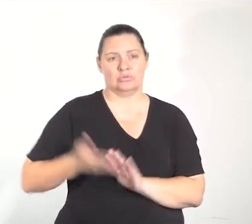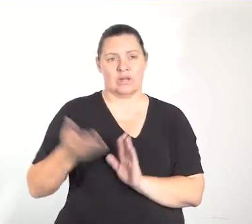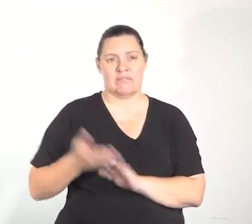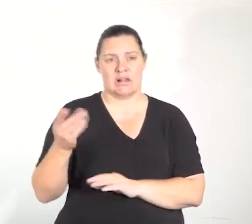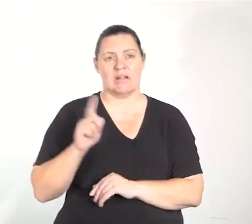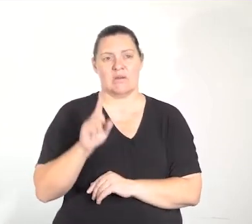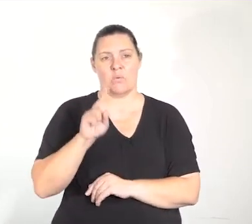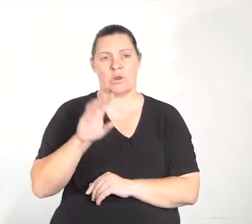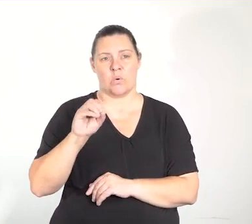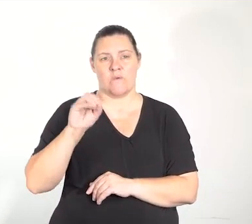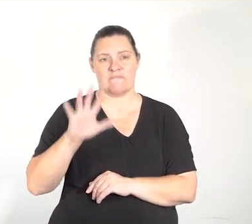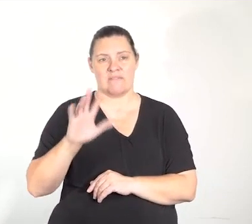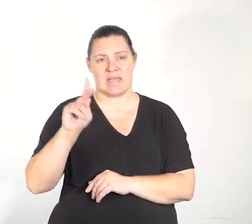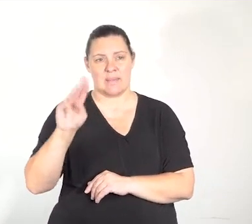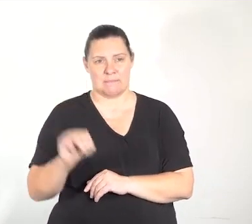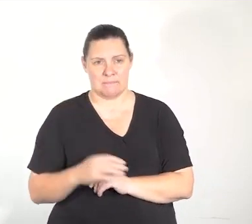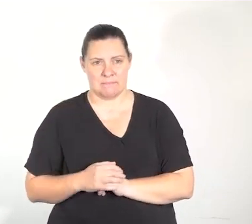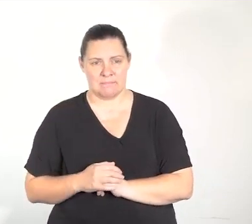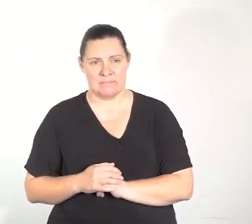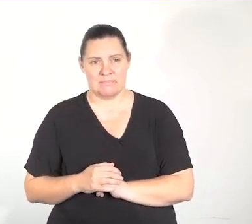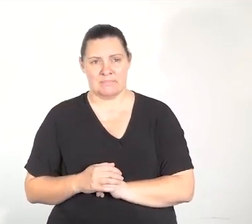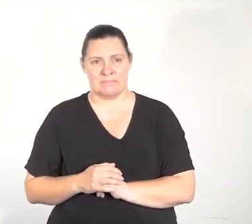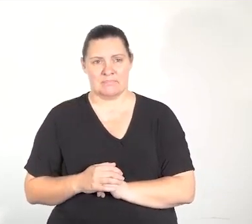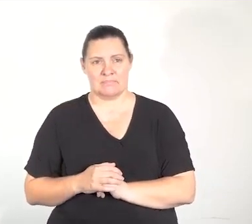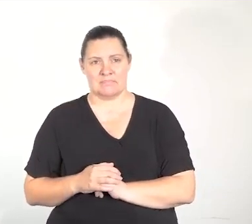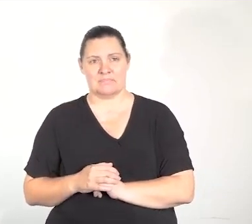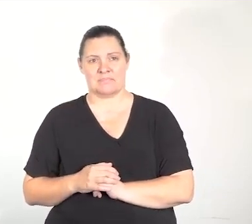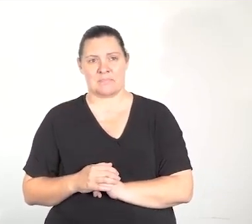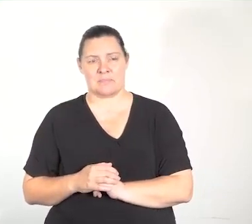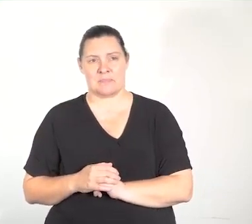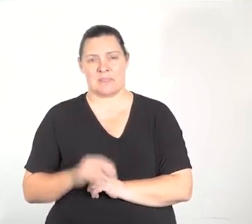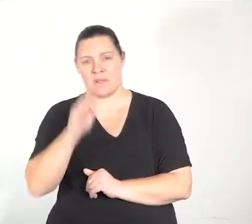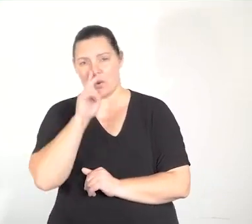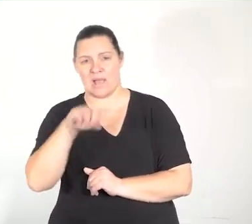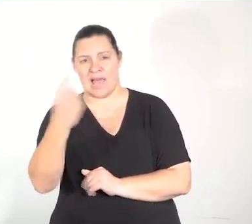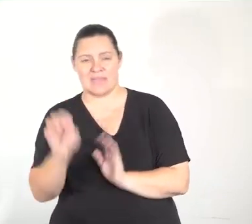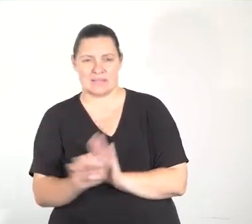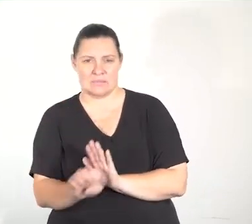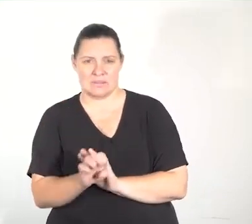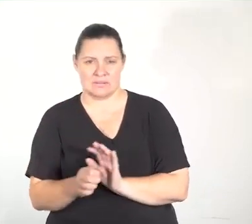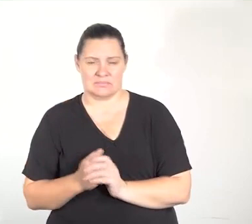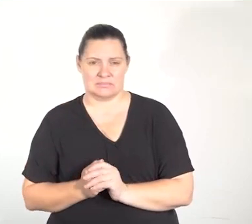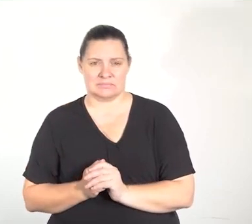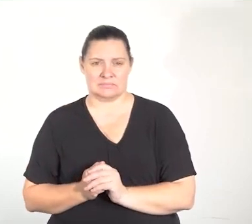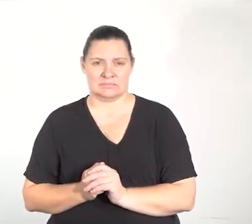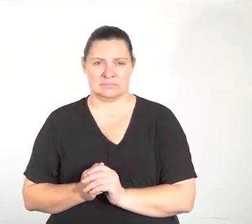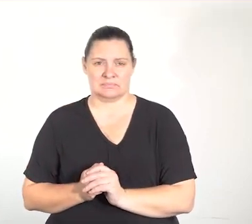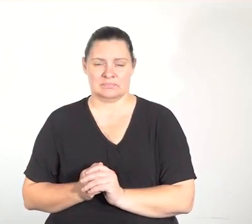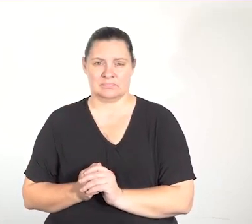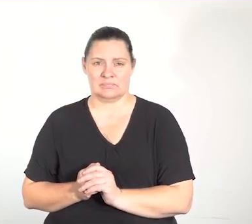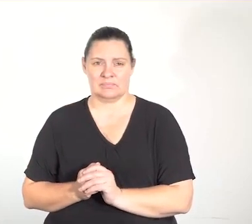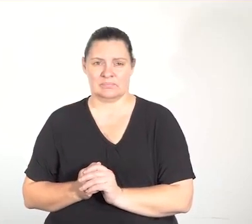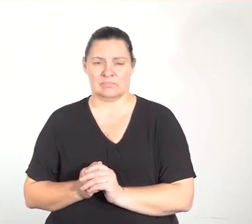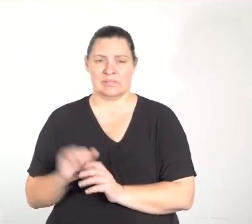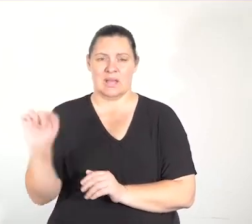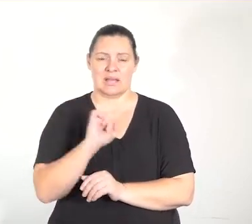for 105 kilometers. So 105 kilometers per hour. Let's look at another example.